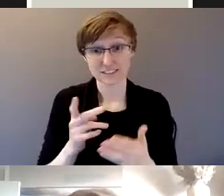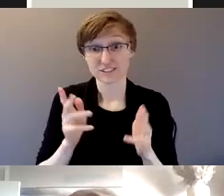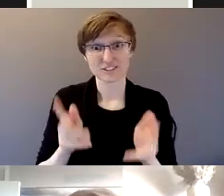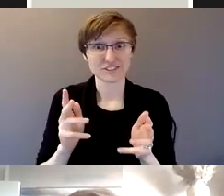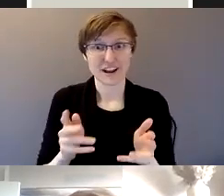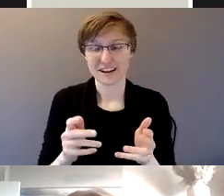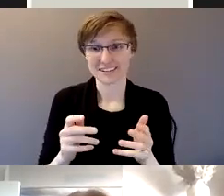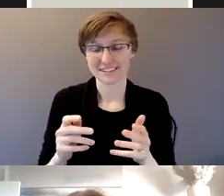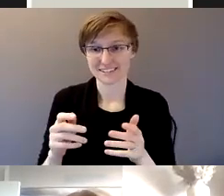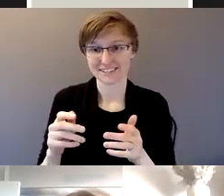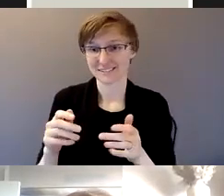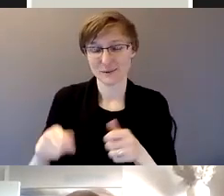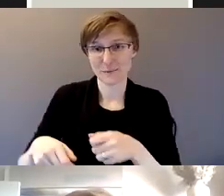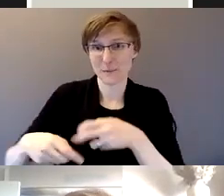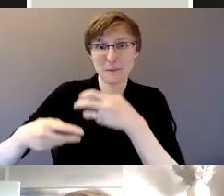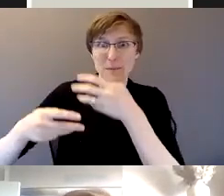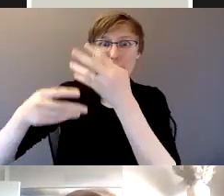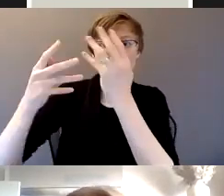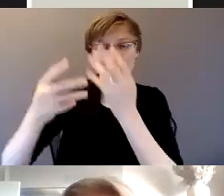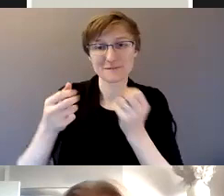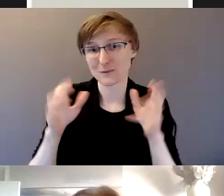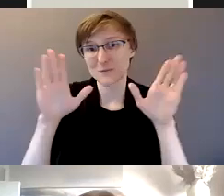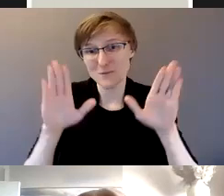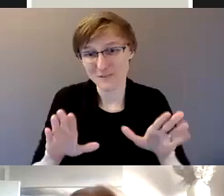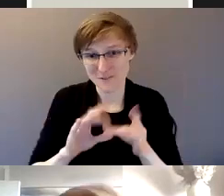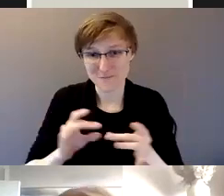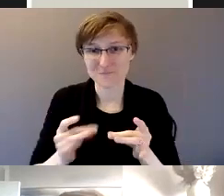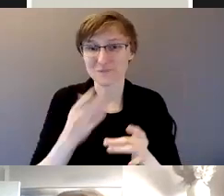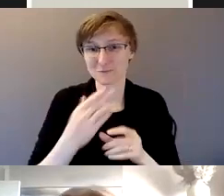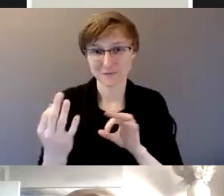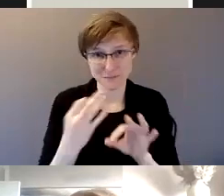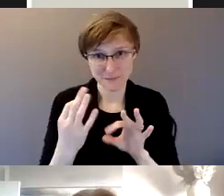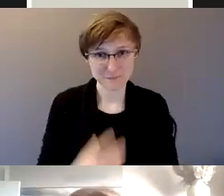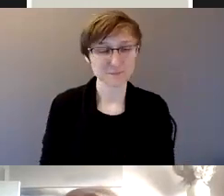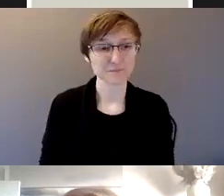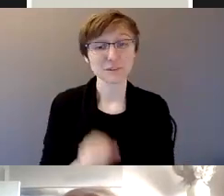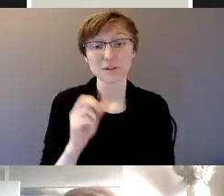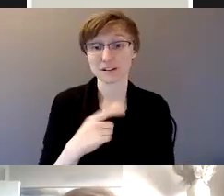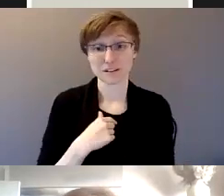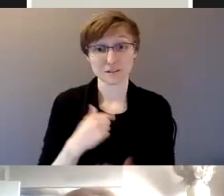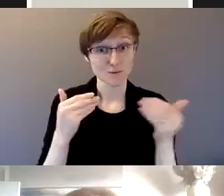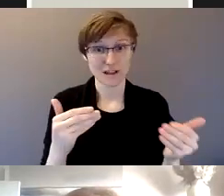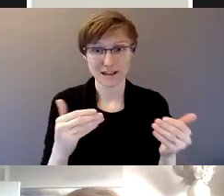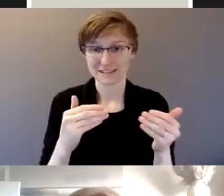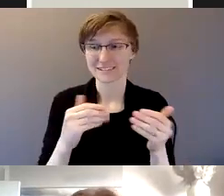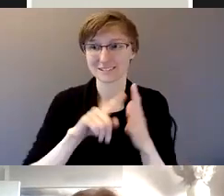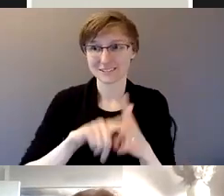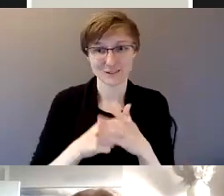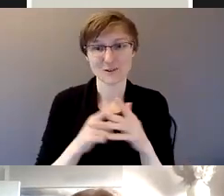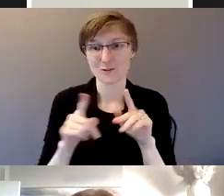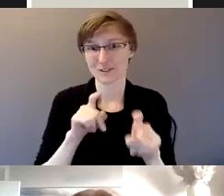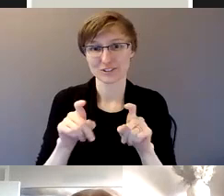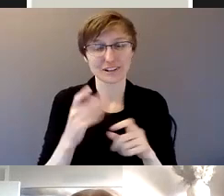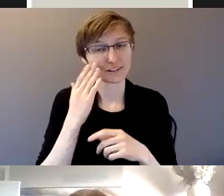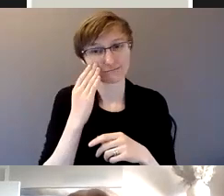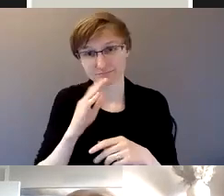lighting up with so many wonderful comments and feedback. So I'm going to get right into some of the questions. I'm sure we won't be able to get into everything. So